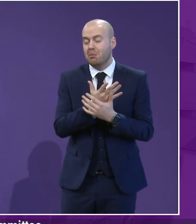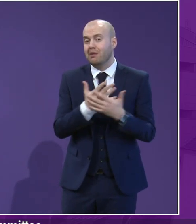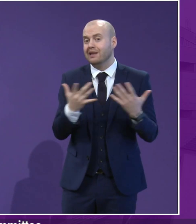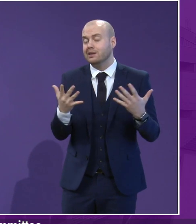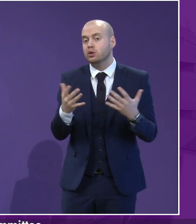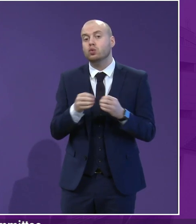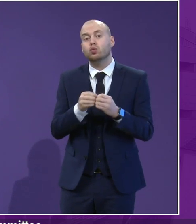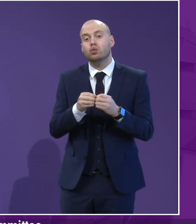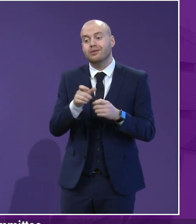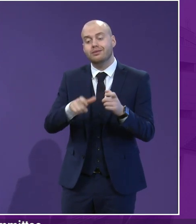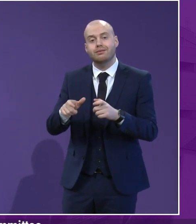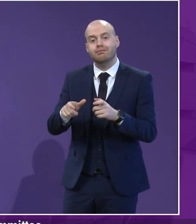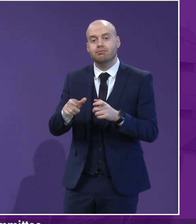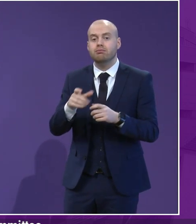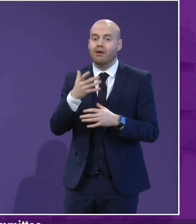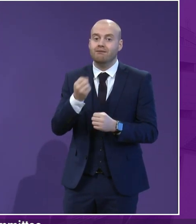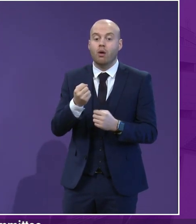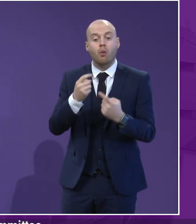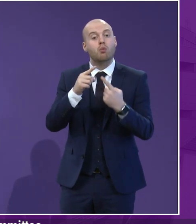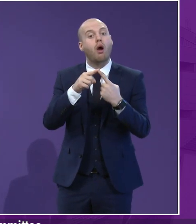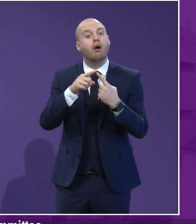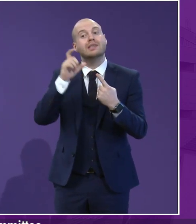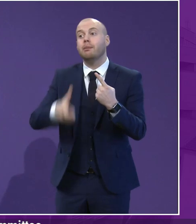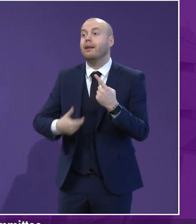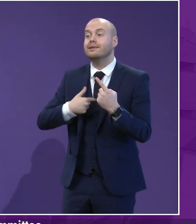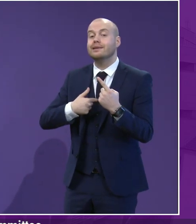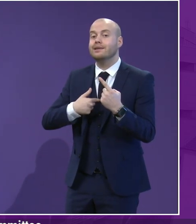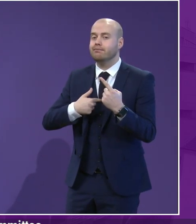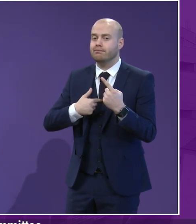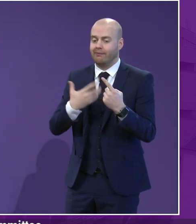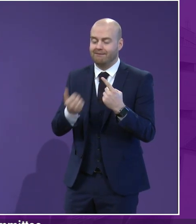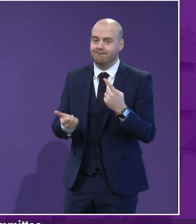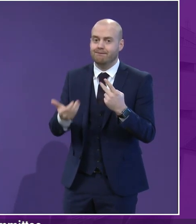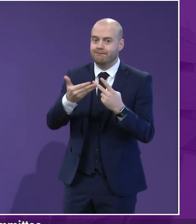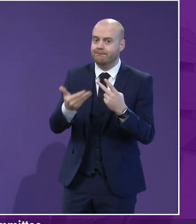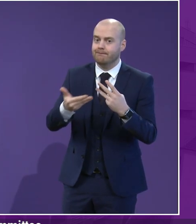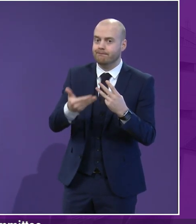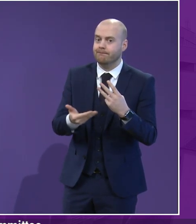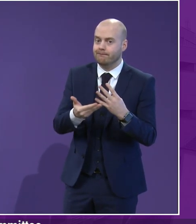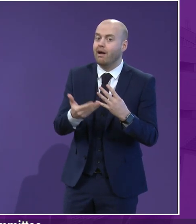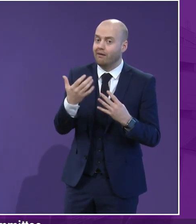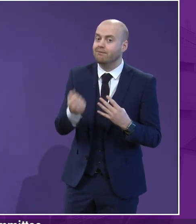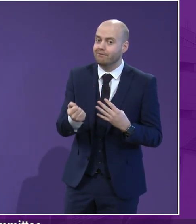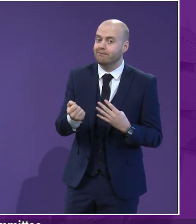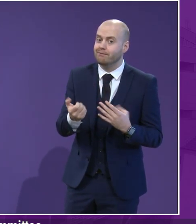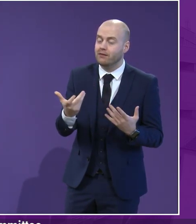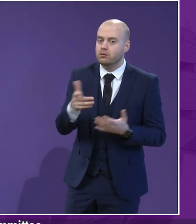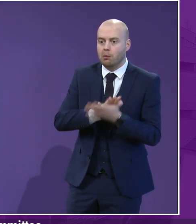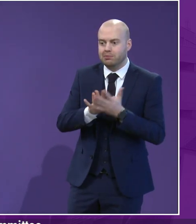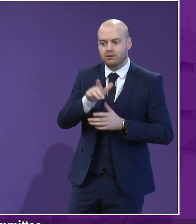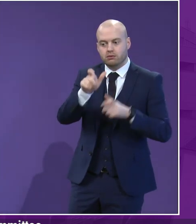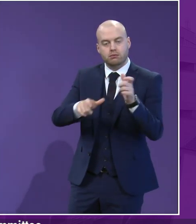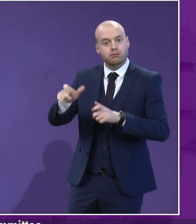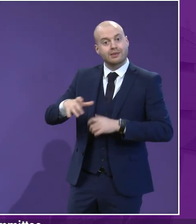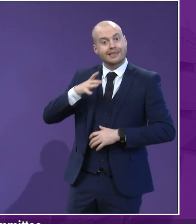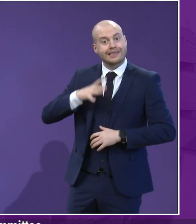Yeah. Well, in terms of the notion of is or is there not a kind of hierarchy, I think it's worth flagging up